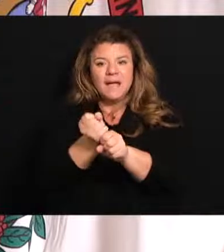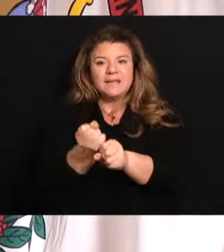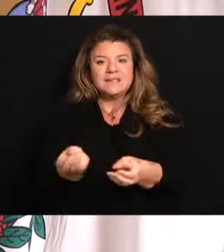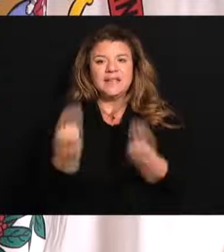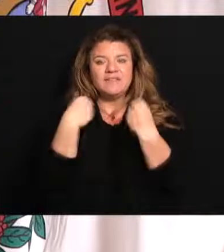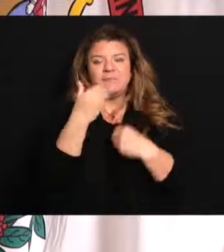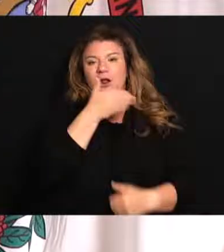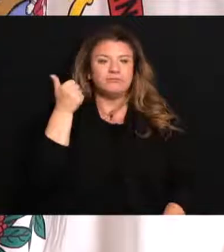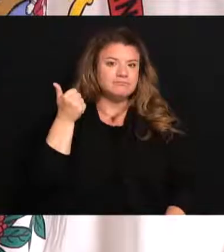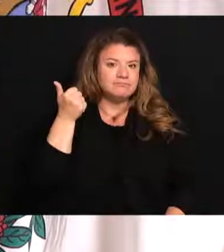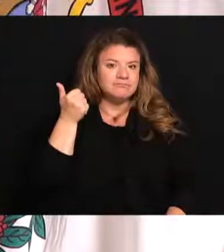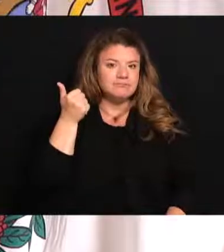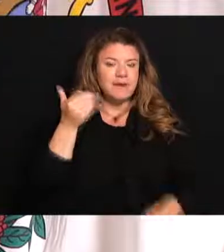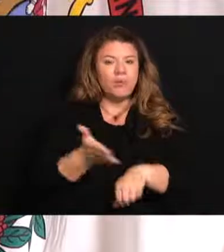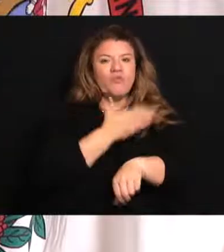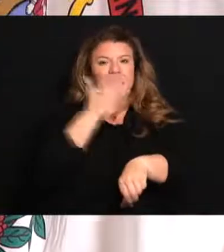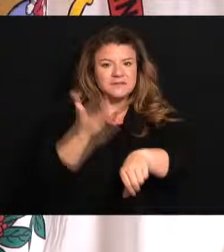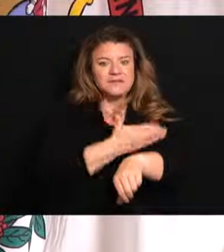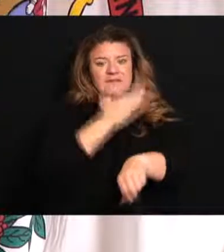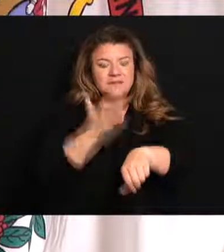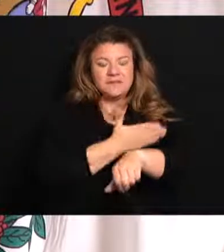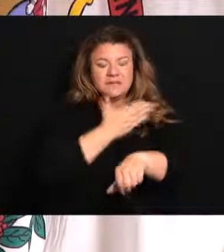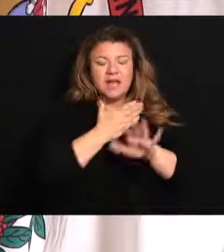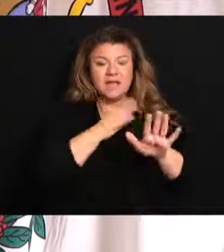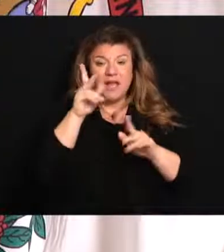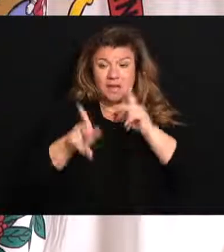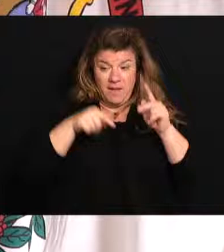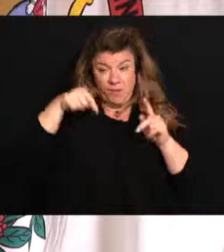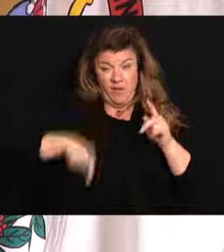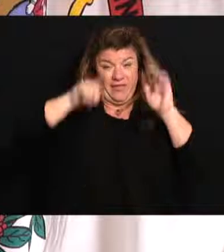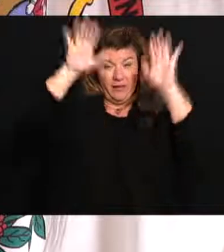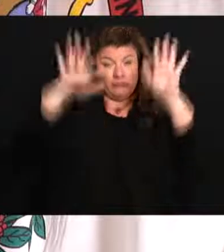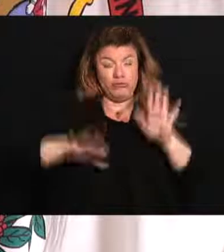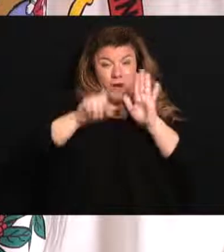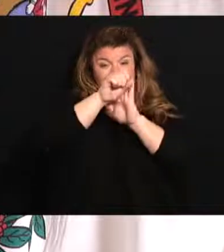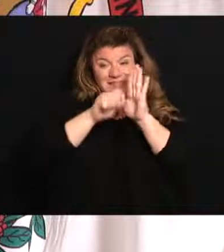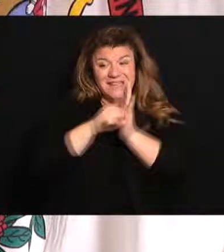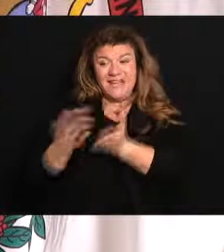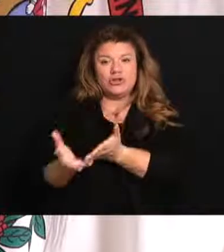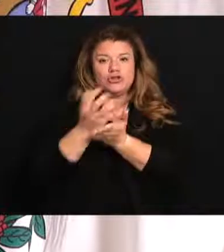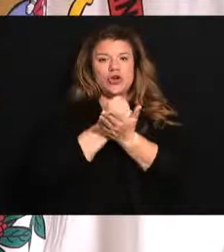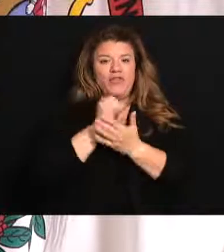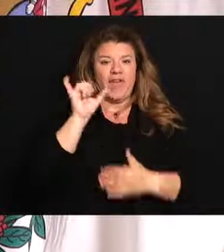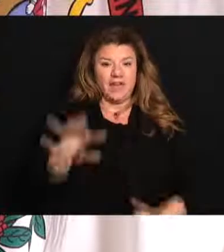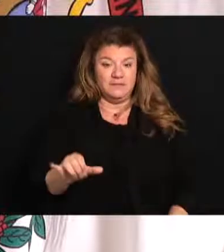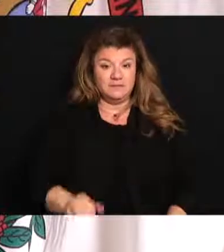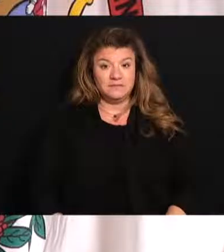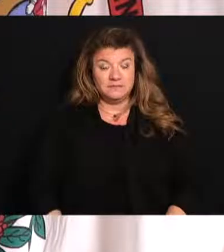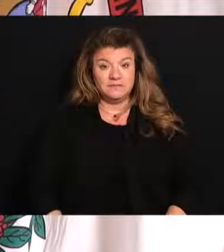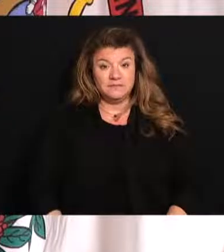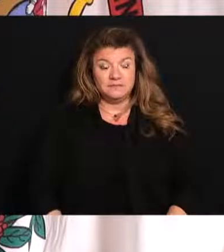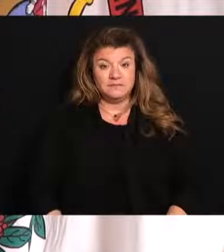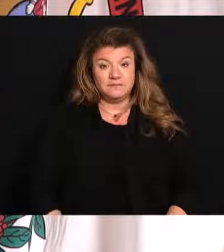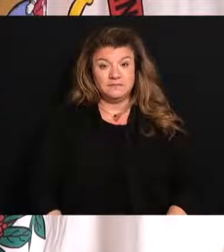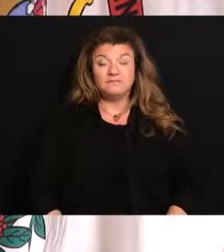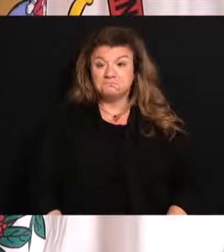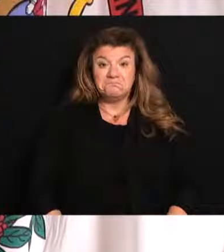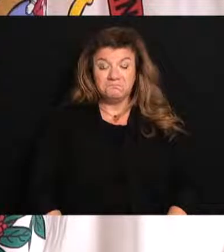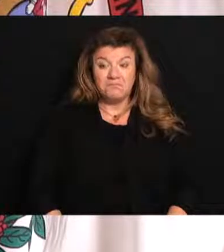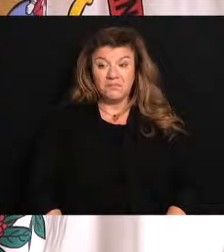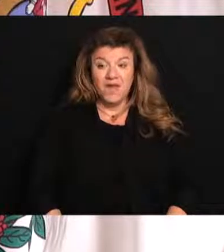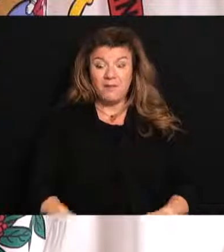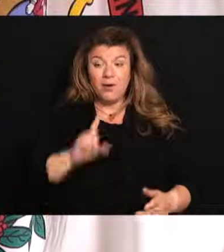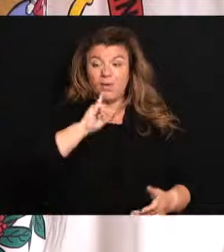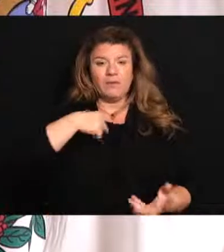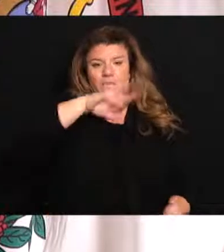better. Our people in this great state deserve that. Now, with all of that, we've been so